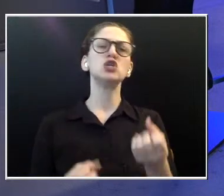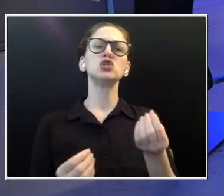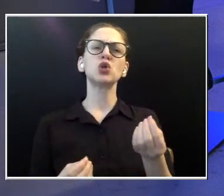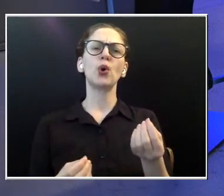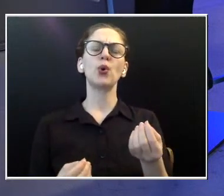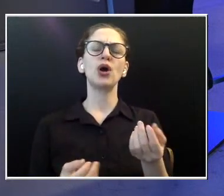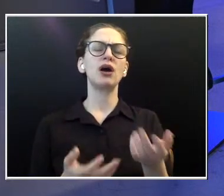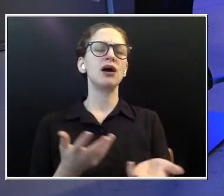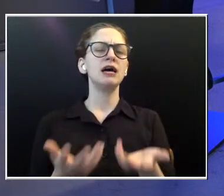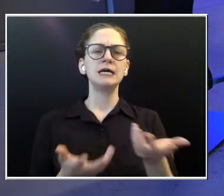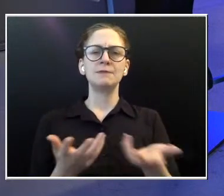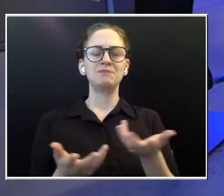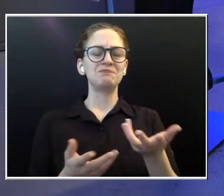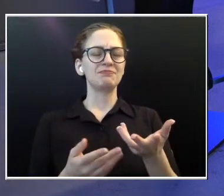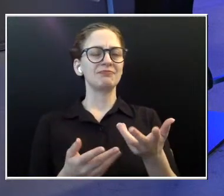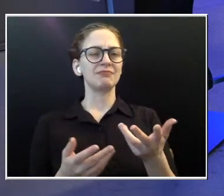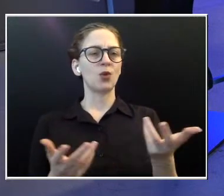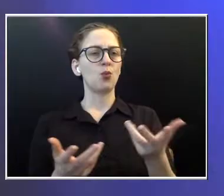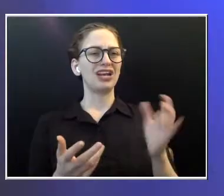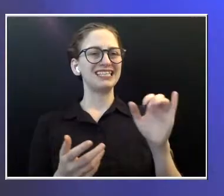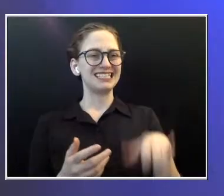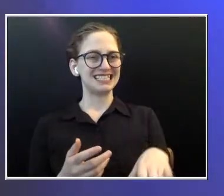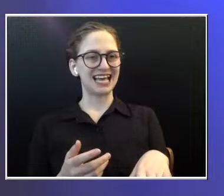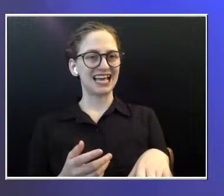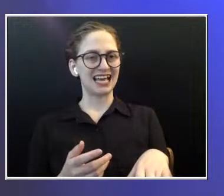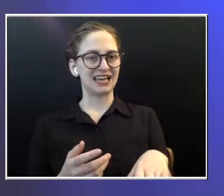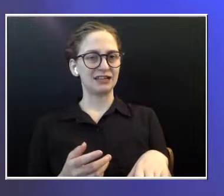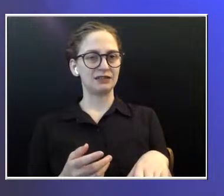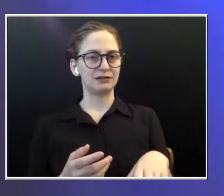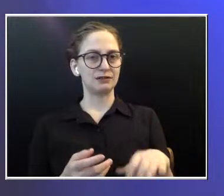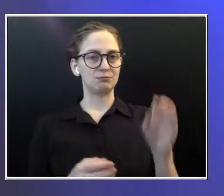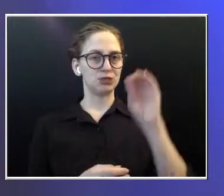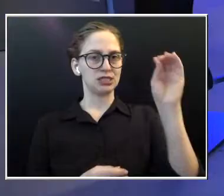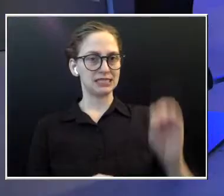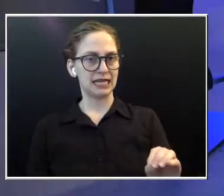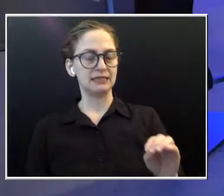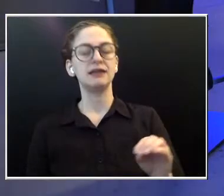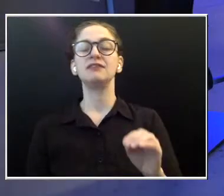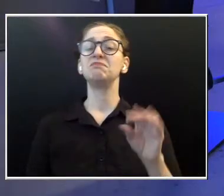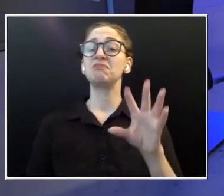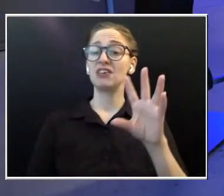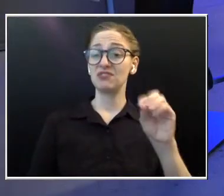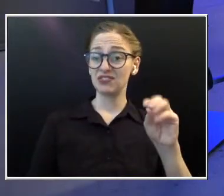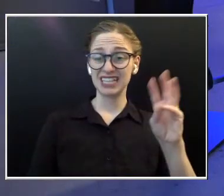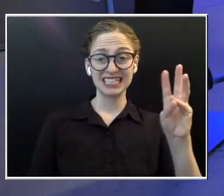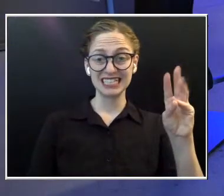us a little bit about that. It can be anywhere upwards 50 to 60% lifetime risk of breast cancer. That's a lot of risk right there, huh?